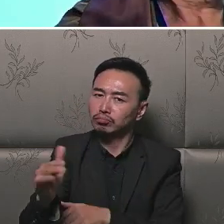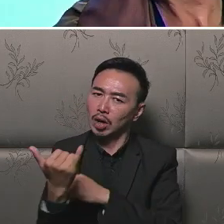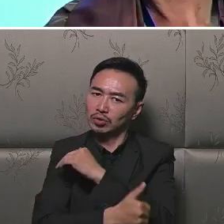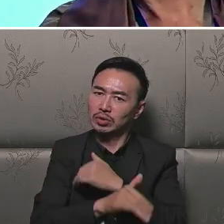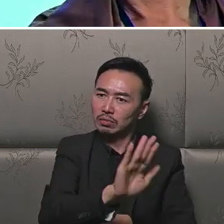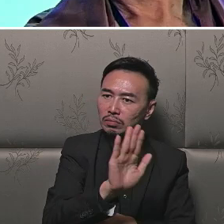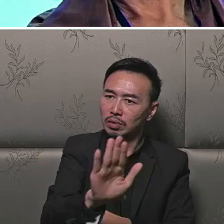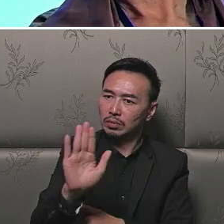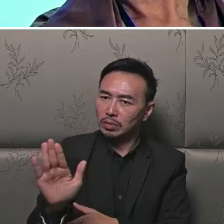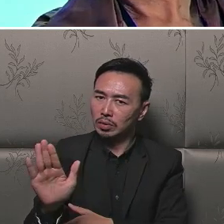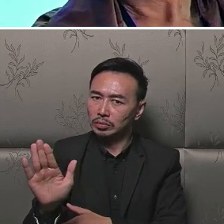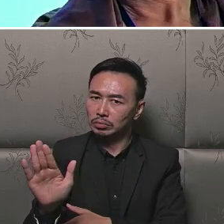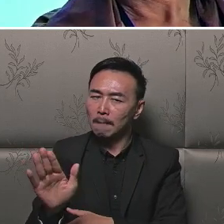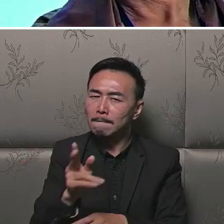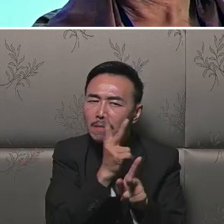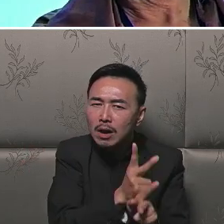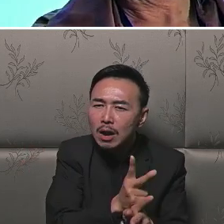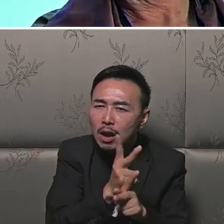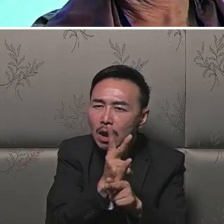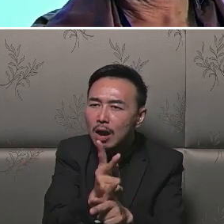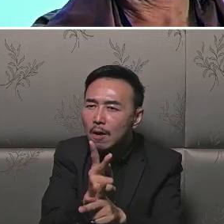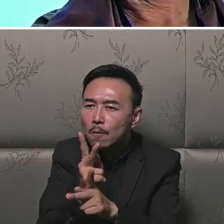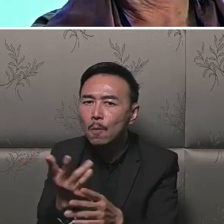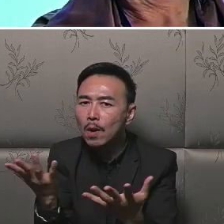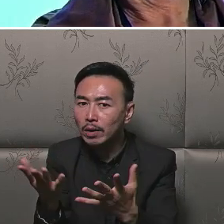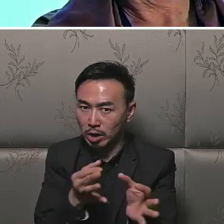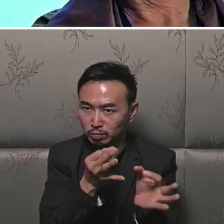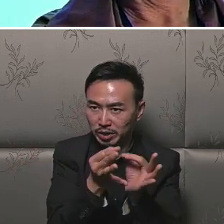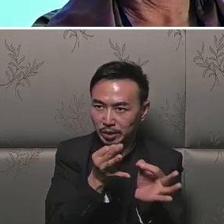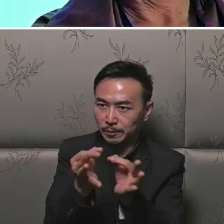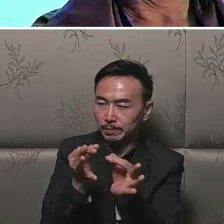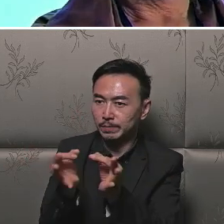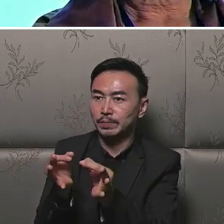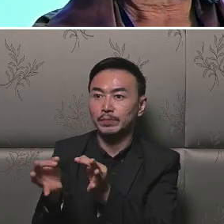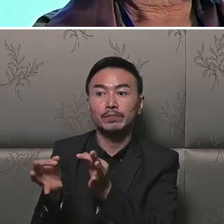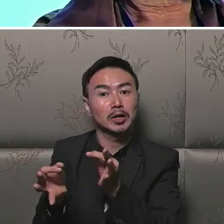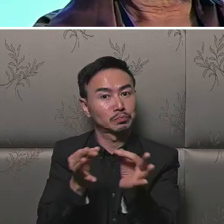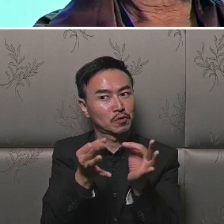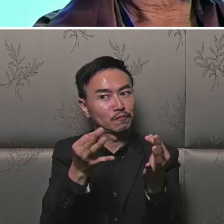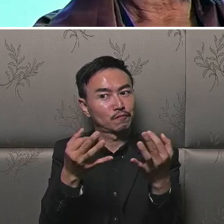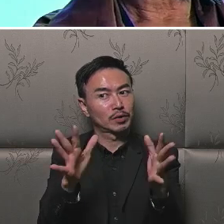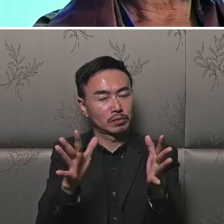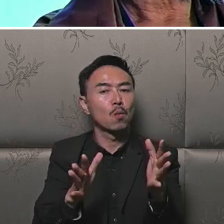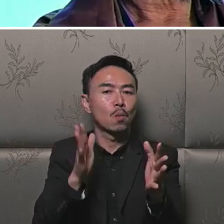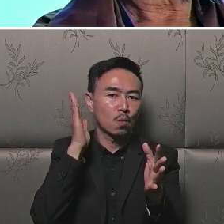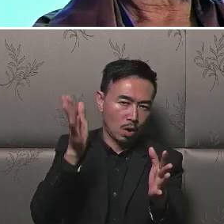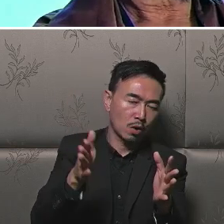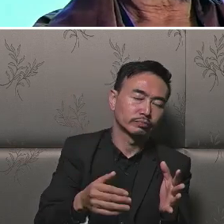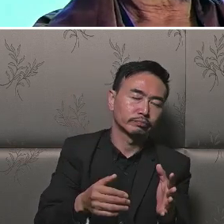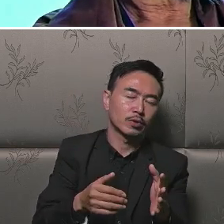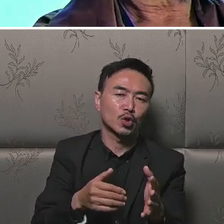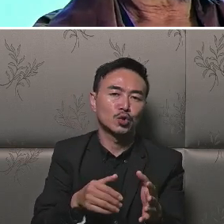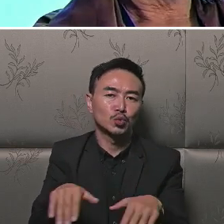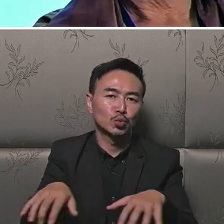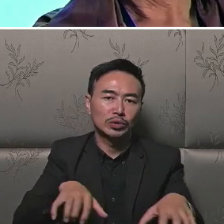at the beginning. And we have seen that it's possible for us to bridge that gap to limit it. So